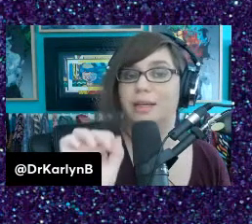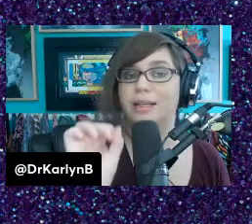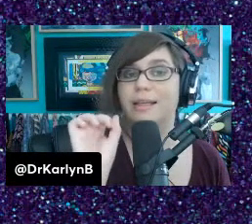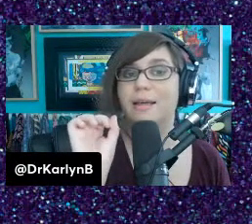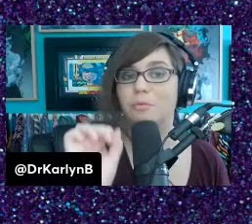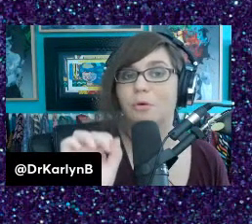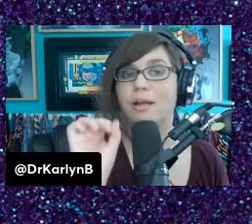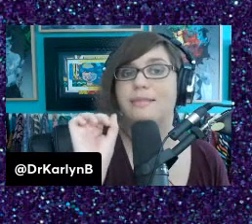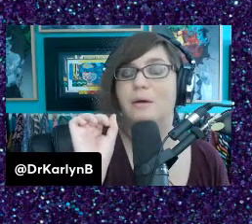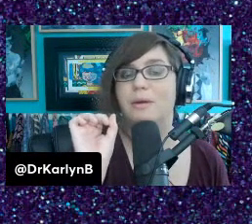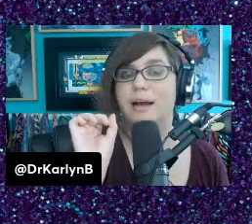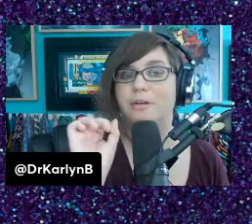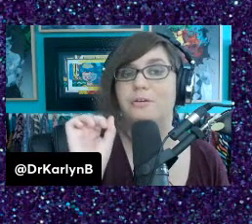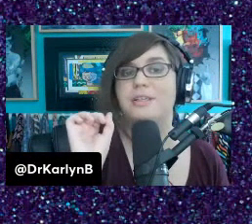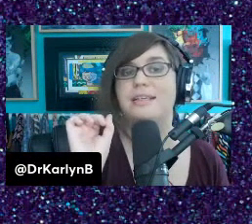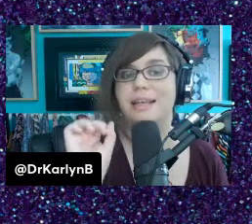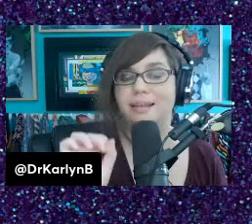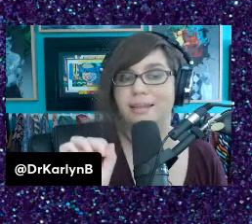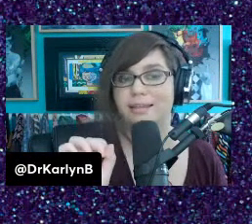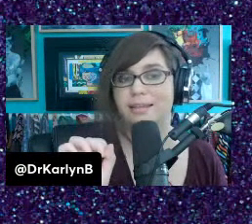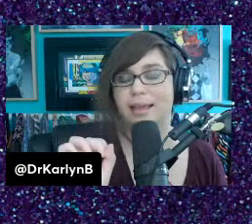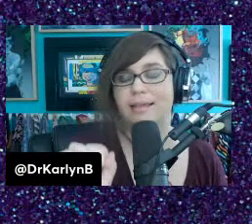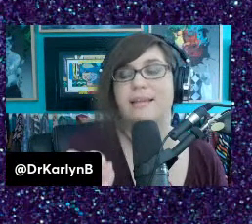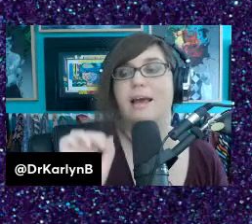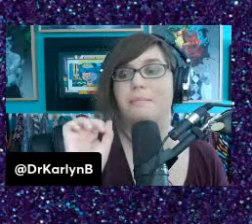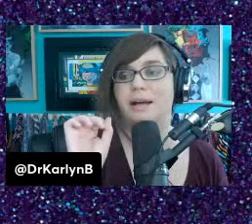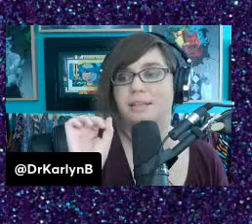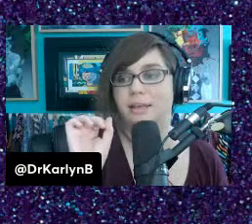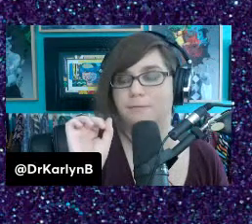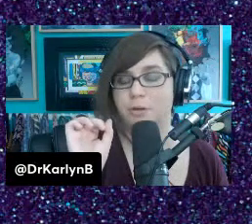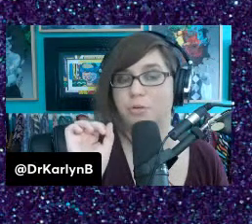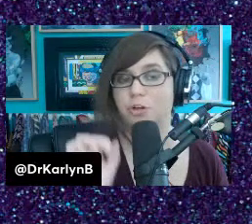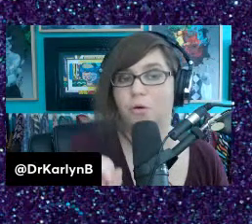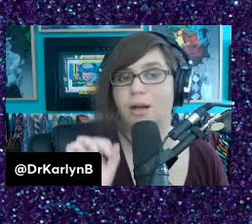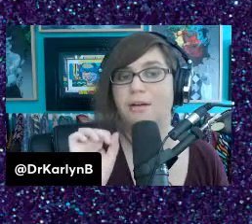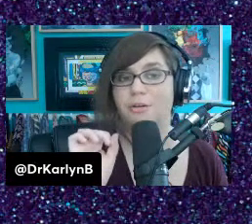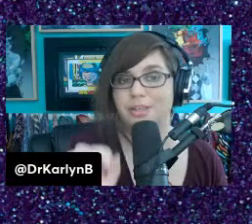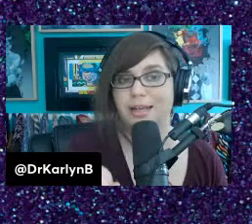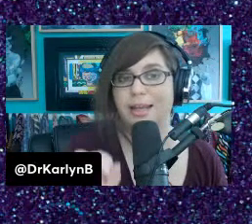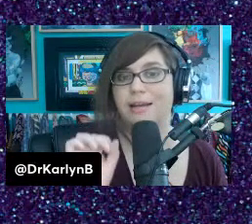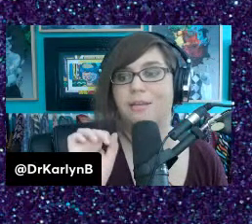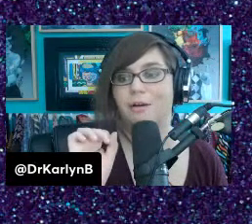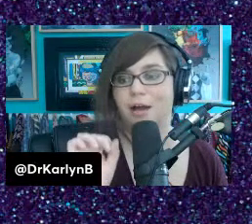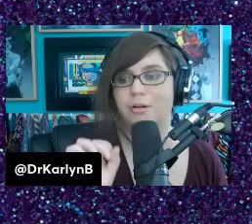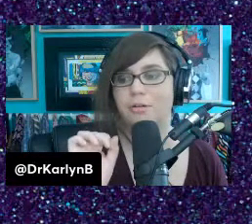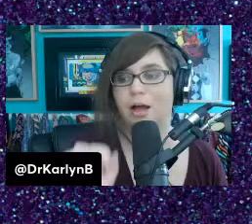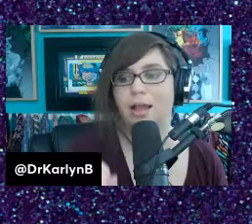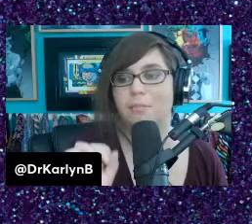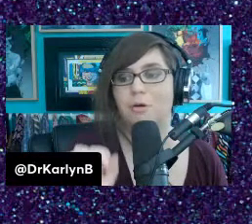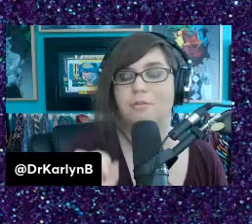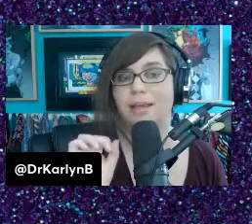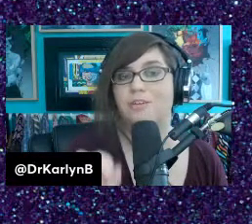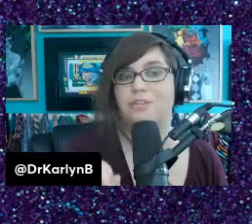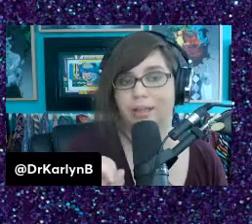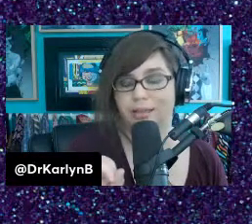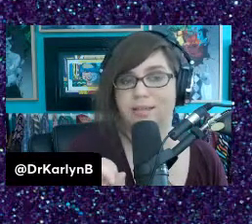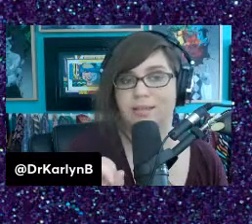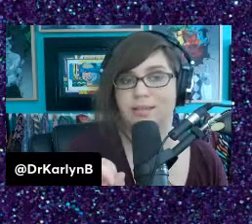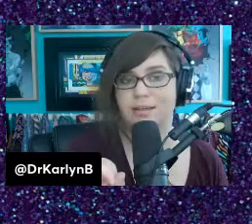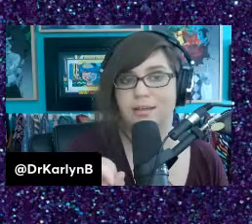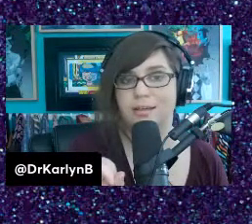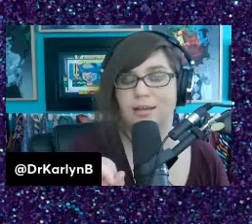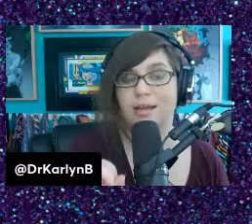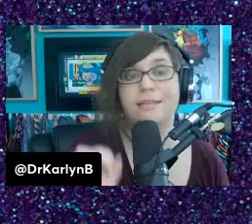it's really important that we understand these things because if you don't understand their underlying